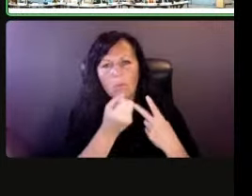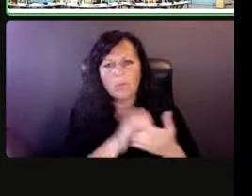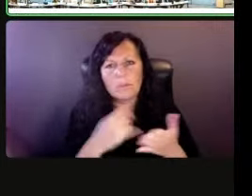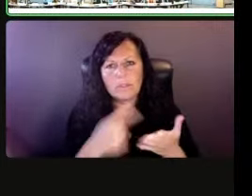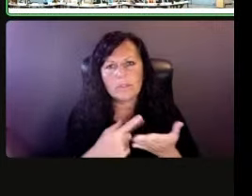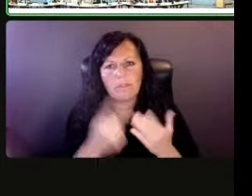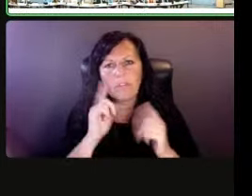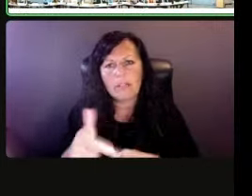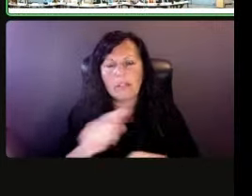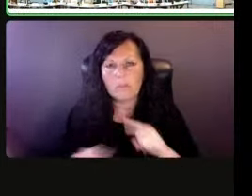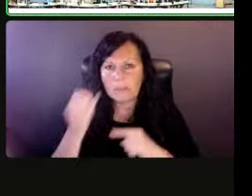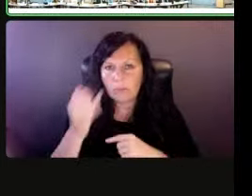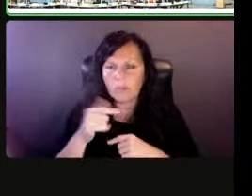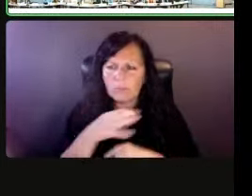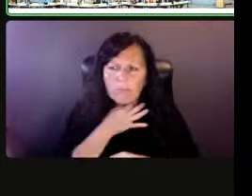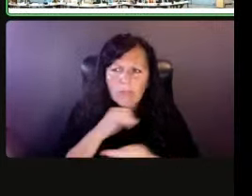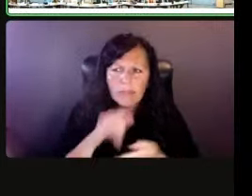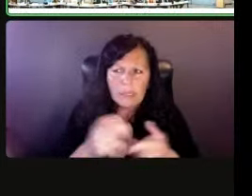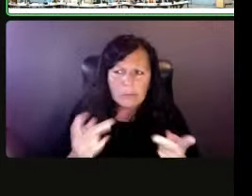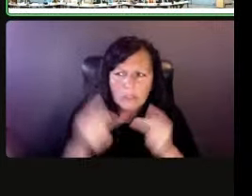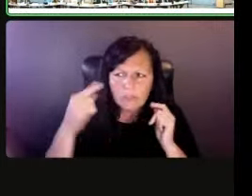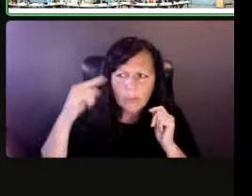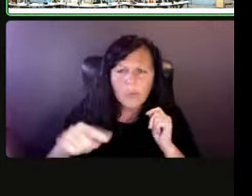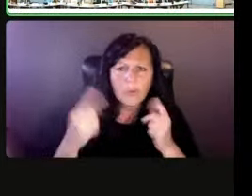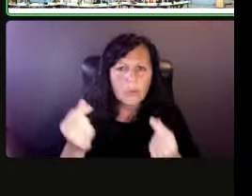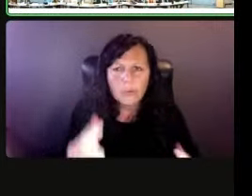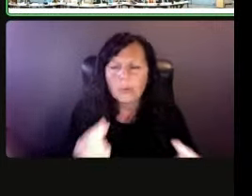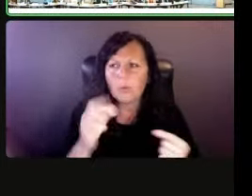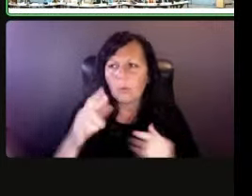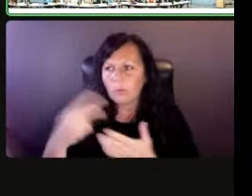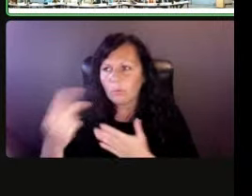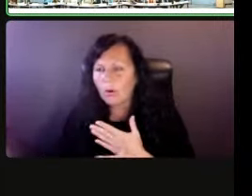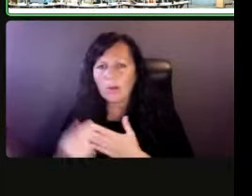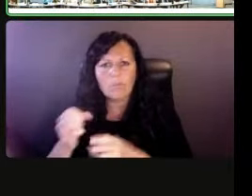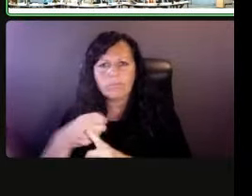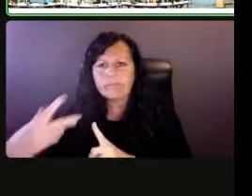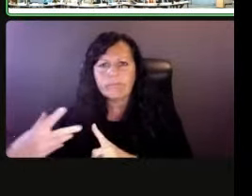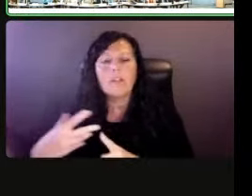clarify what a position does or what the program is, you know, feel free.